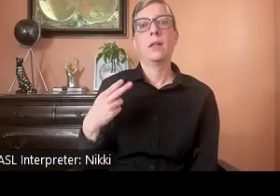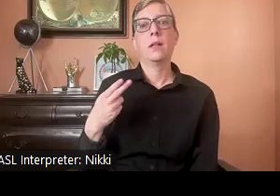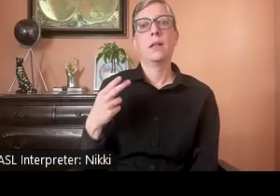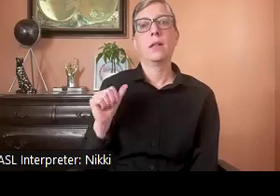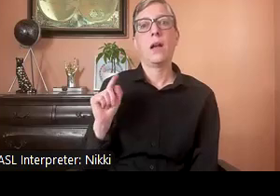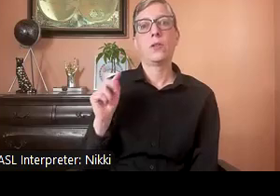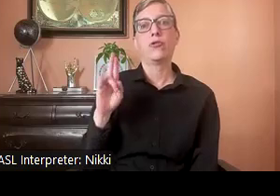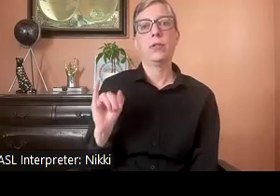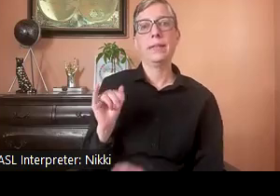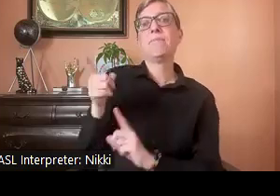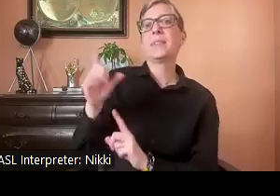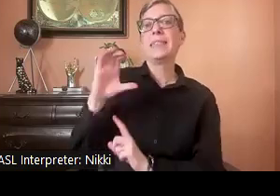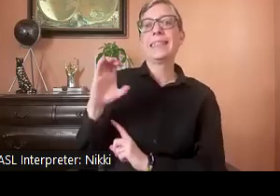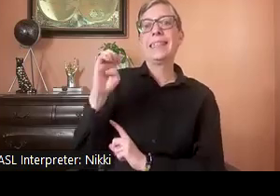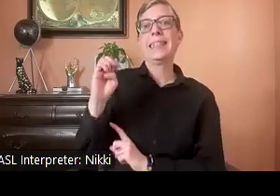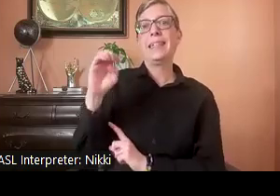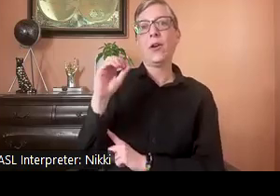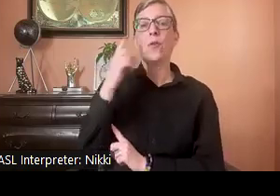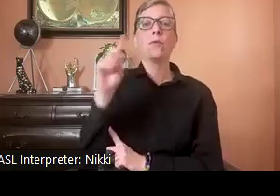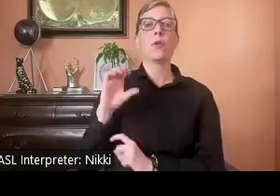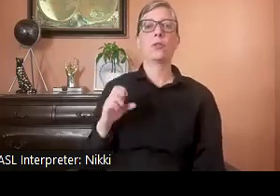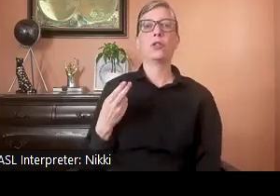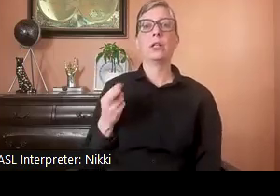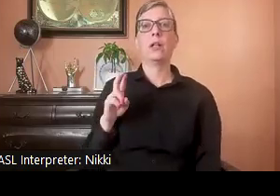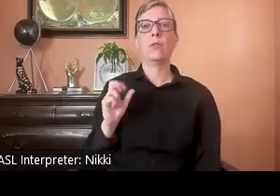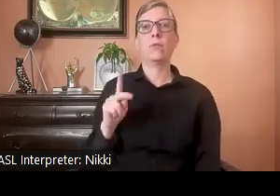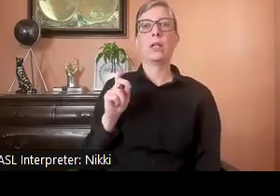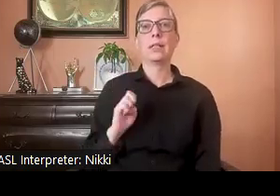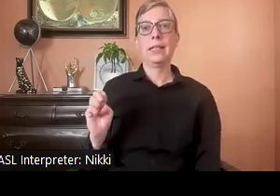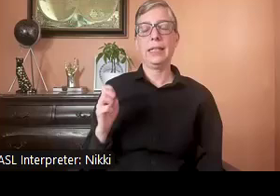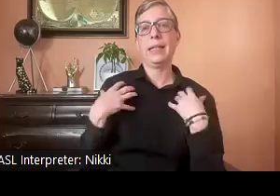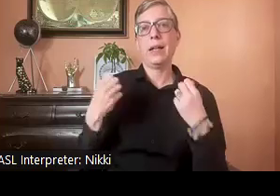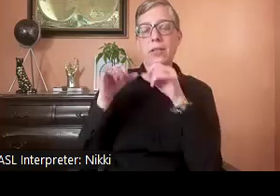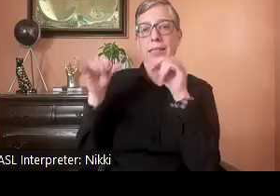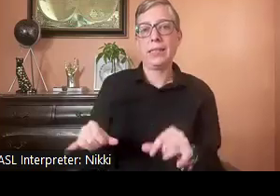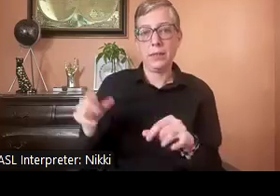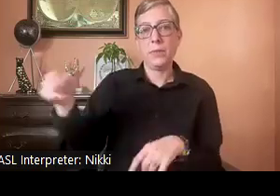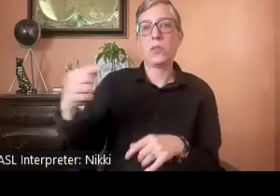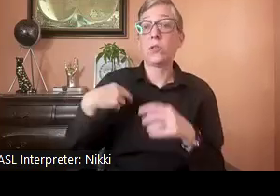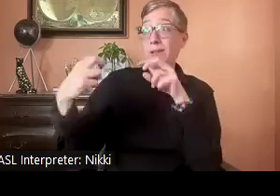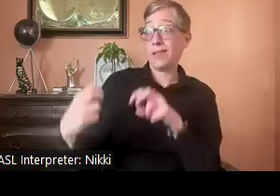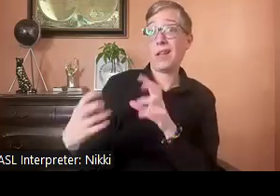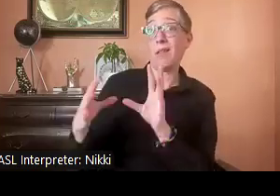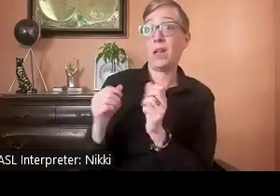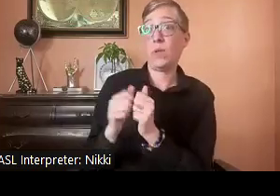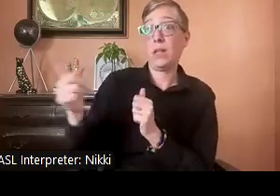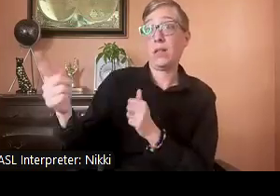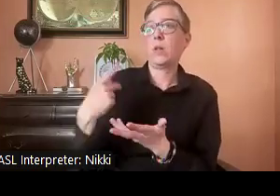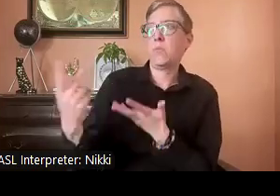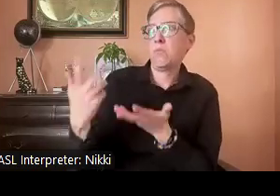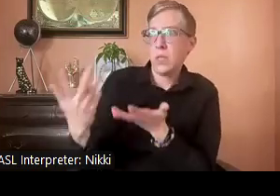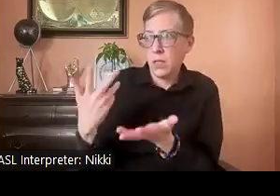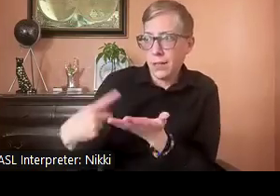we both looked at our reading, our thinking, and said, what are like some of the factors that we need to consider as we